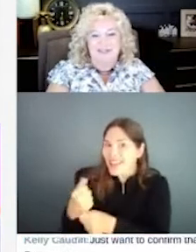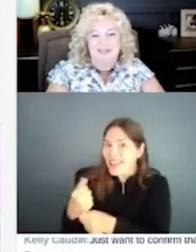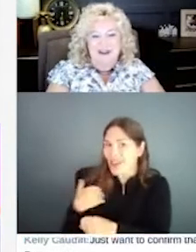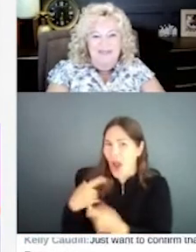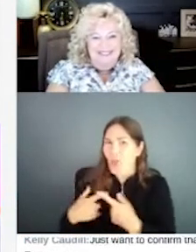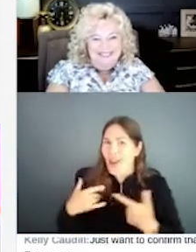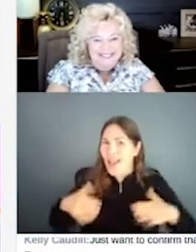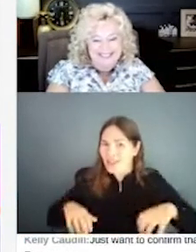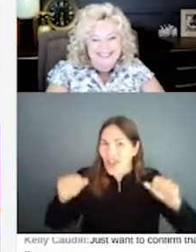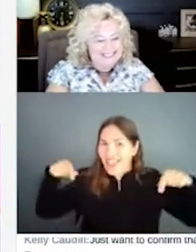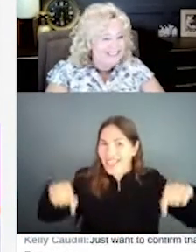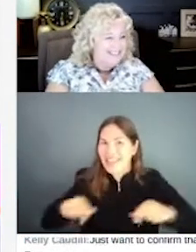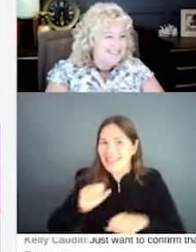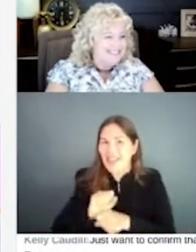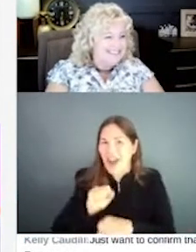job.